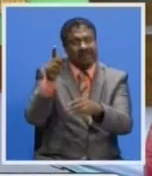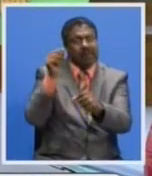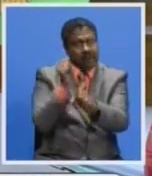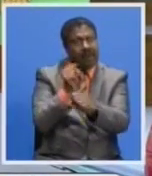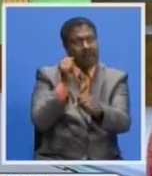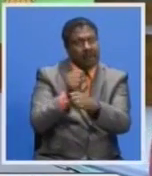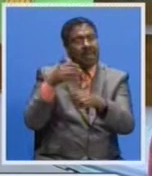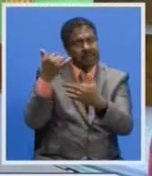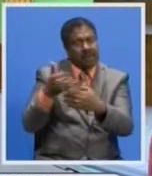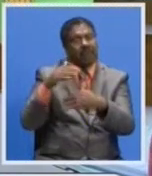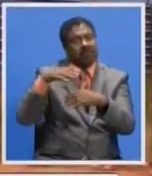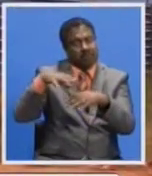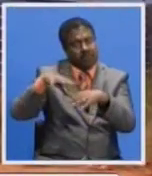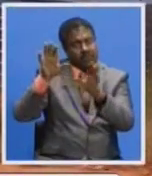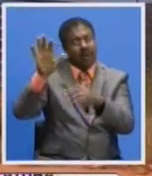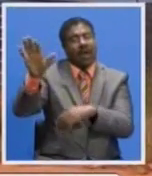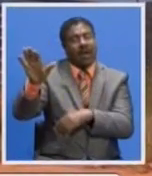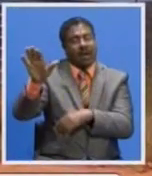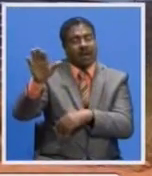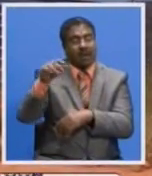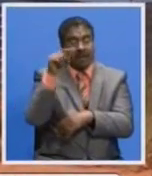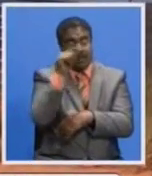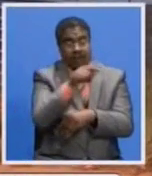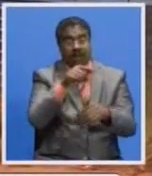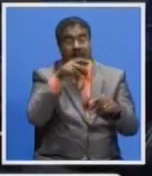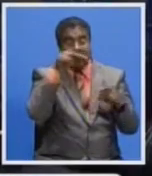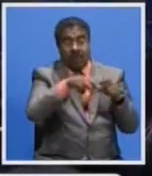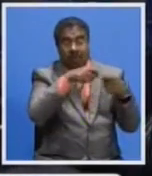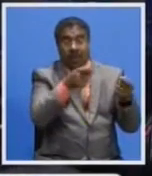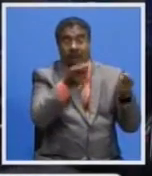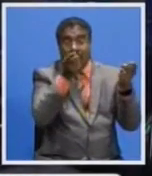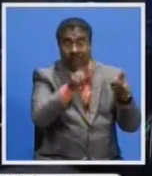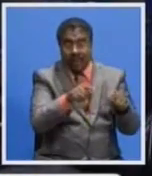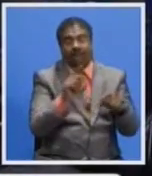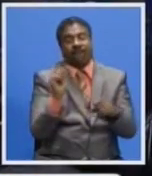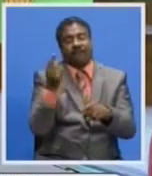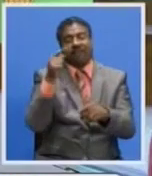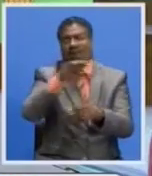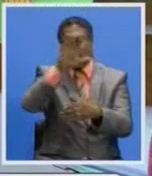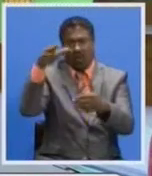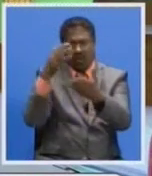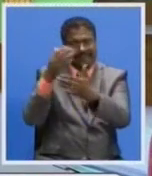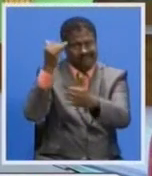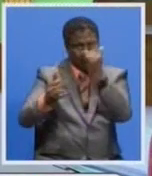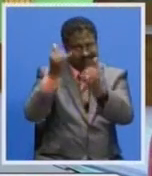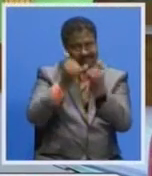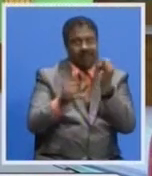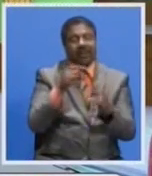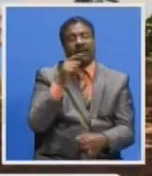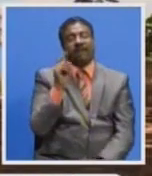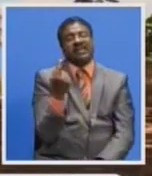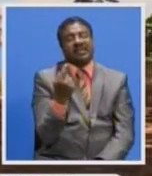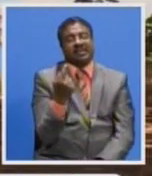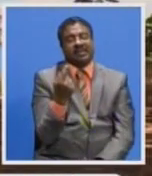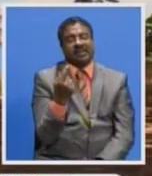Ministry of Water Development, the Charleston tank will only be commissioned once the substations are constructed. We don't have water in